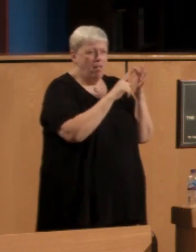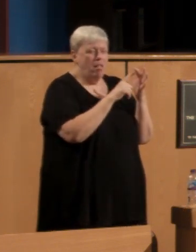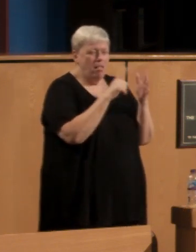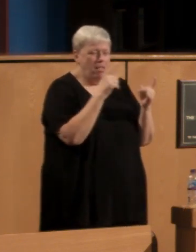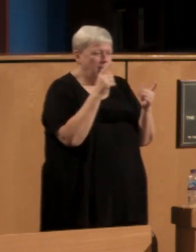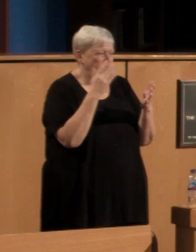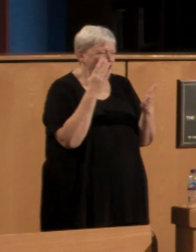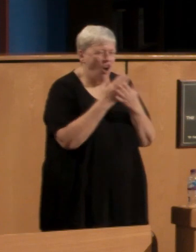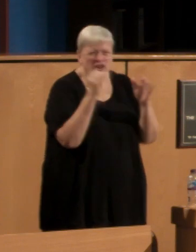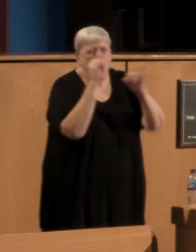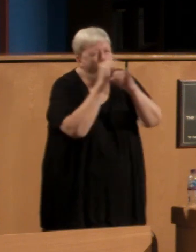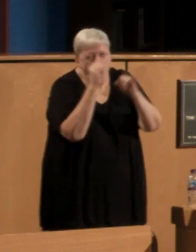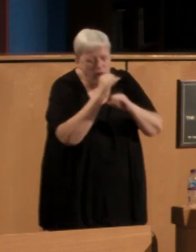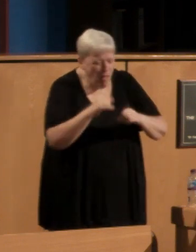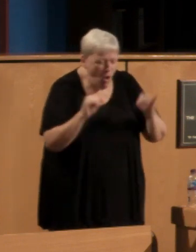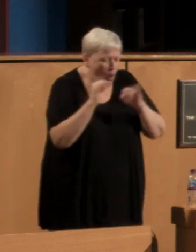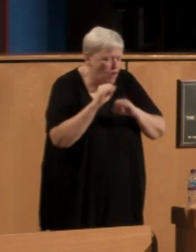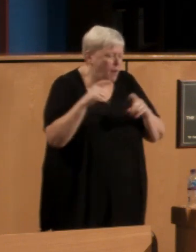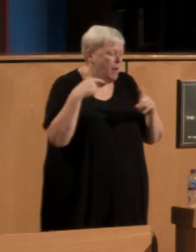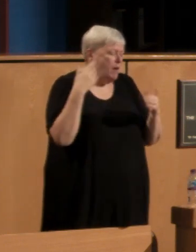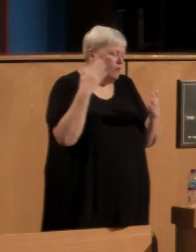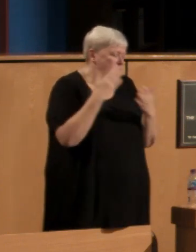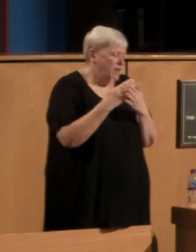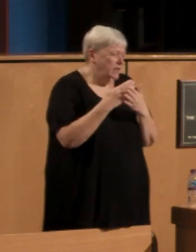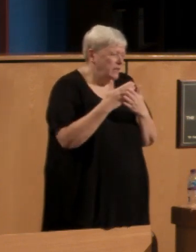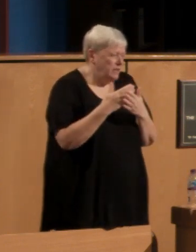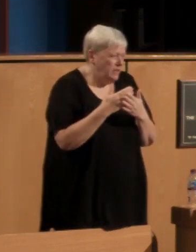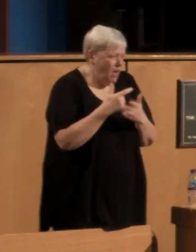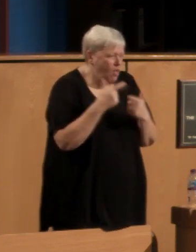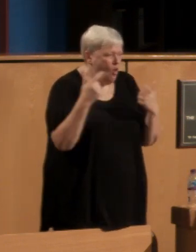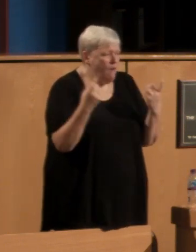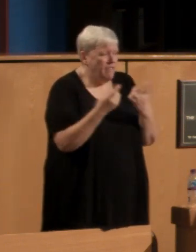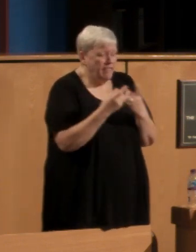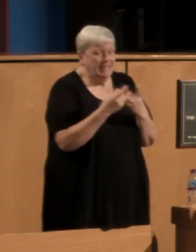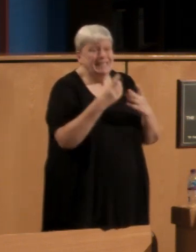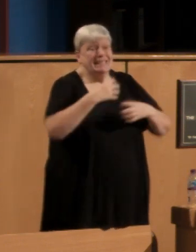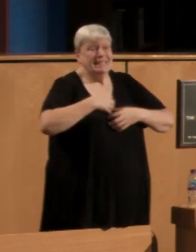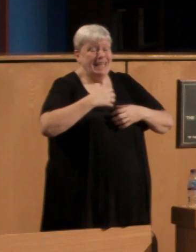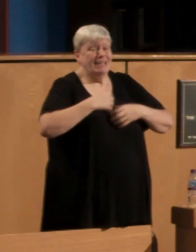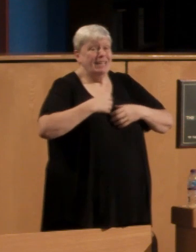most hardcore horror thing I've ever written, but I think there's a lot of things that are scary that